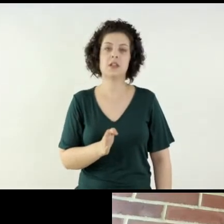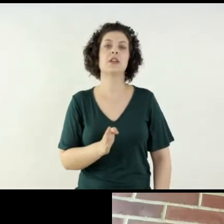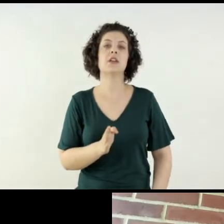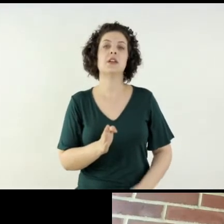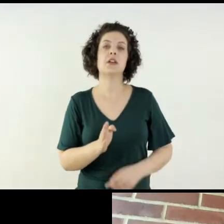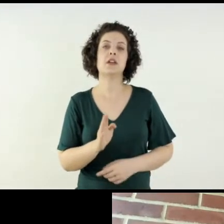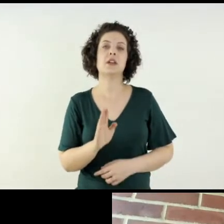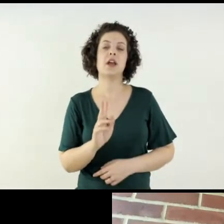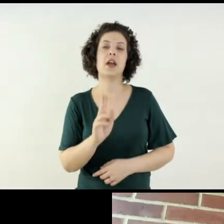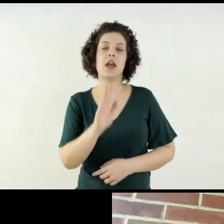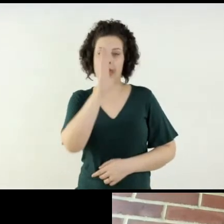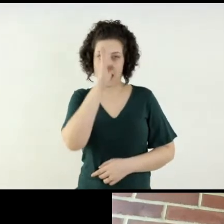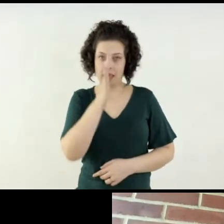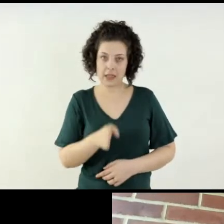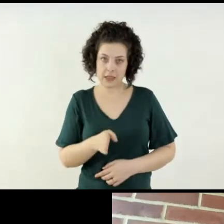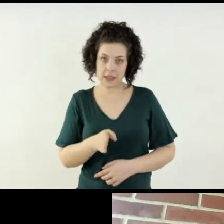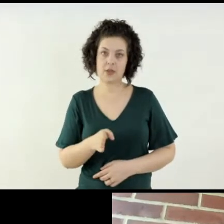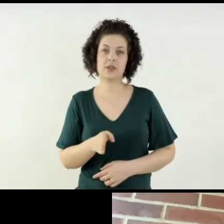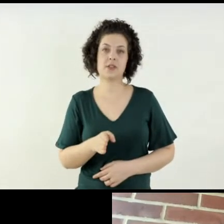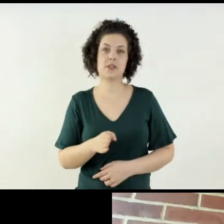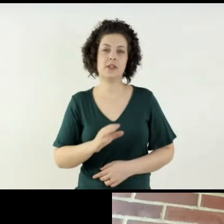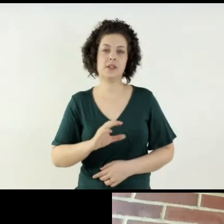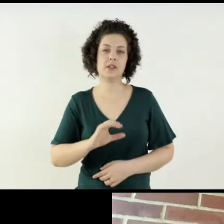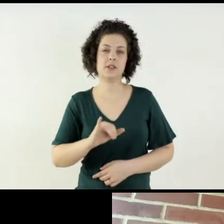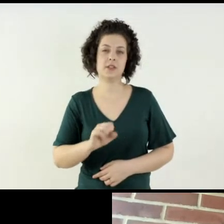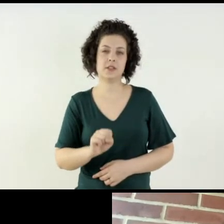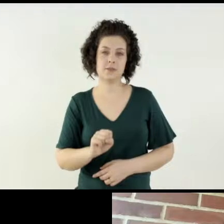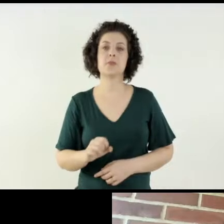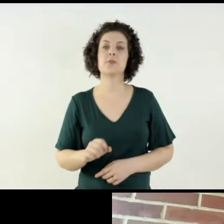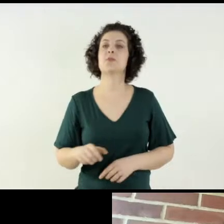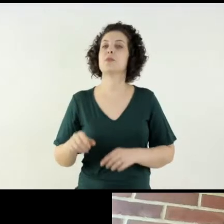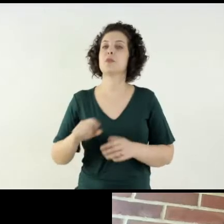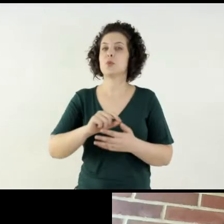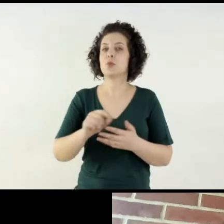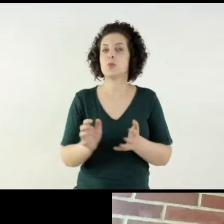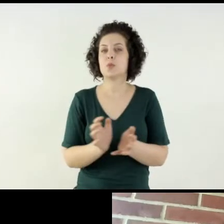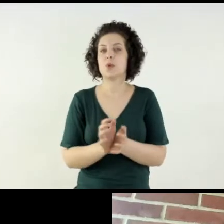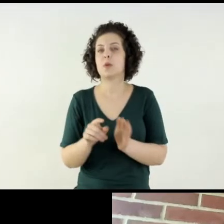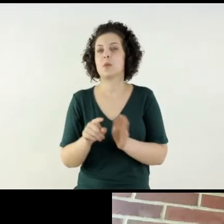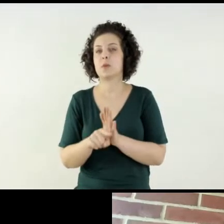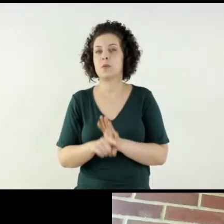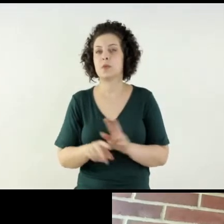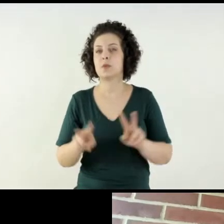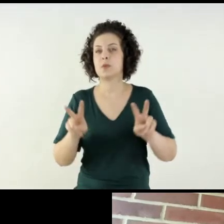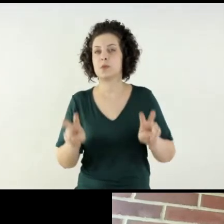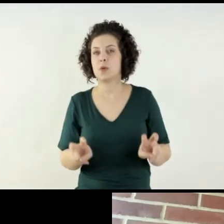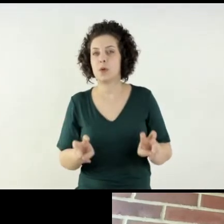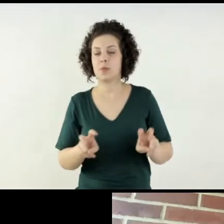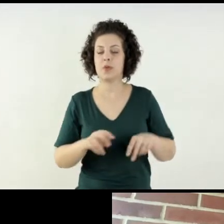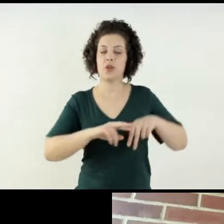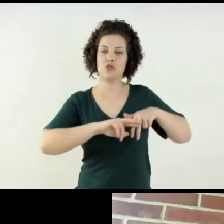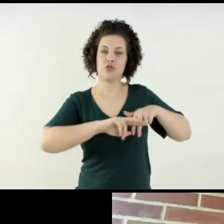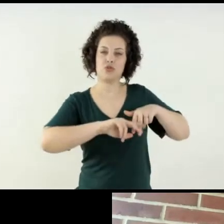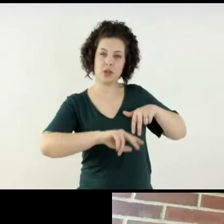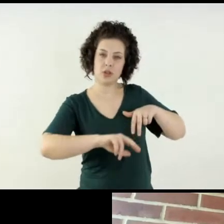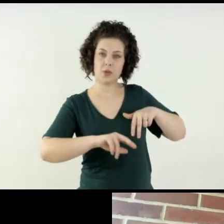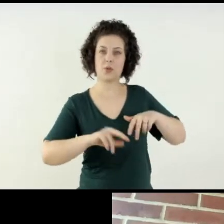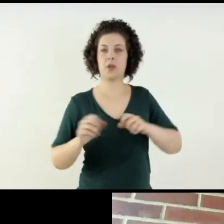set of pertinent questions about gender and power. And these questions are also brought